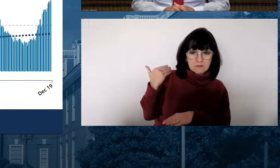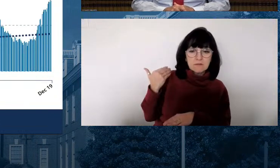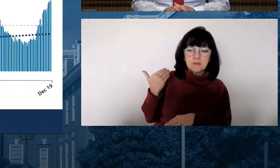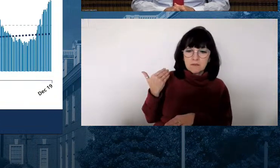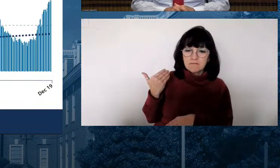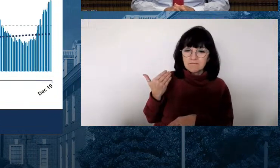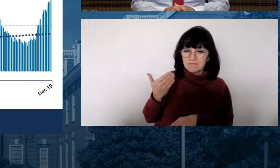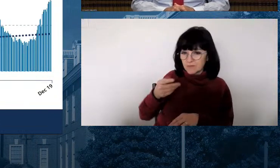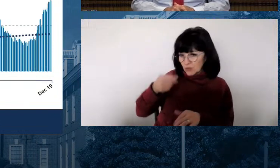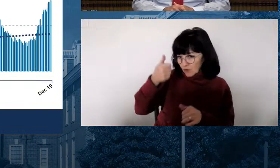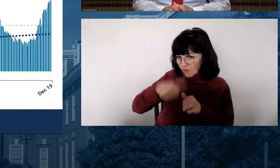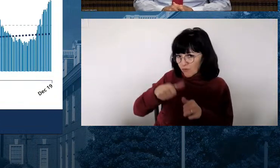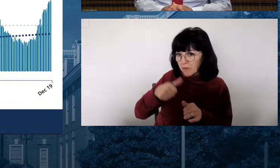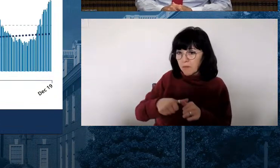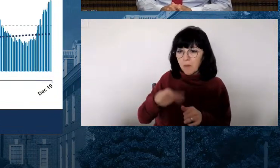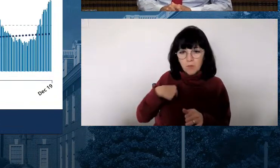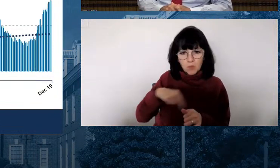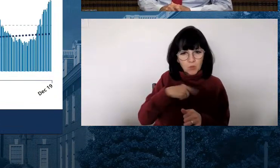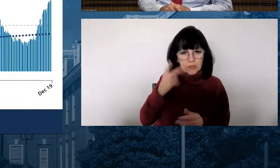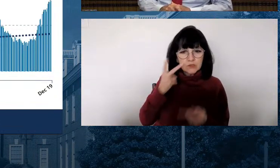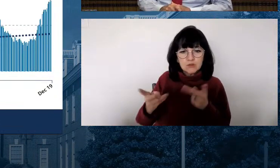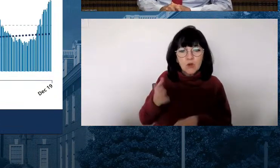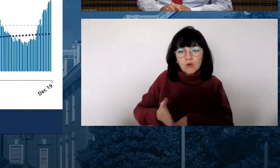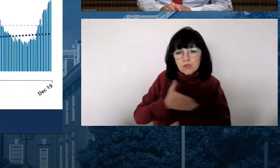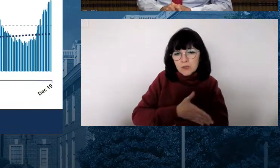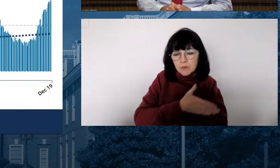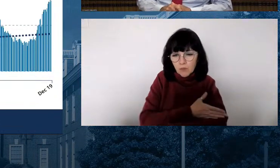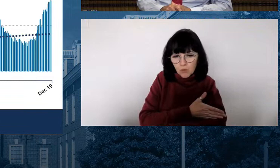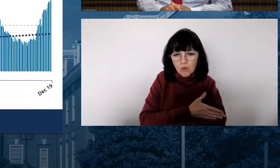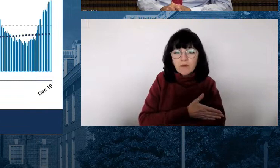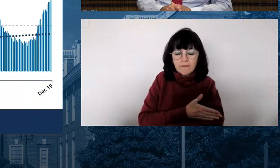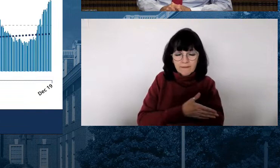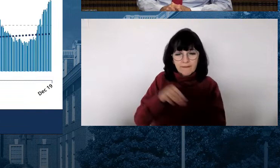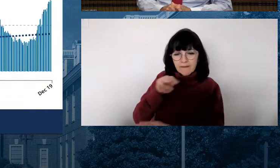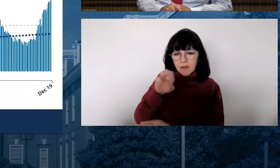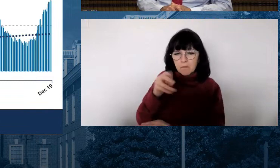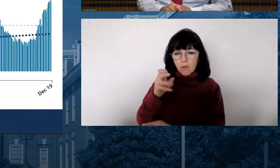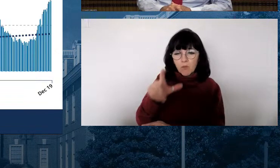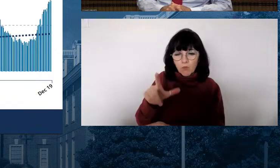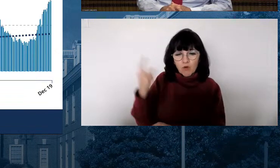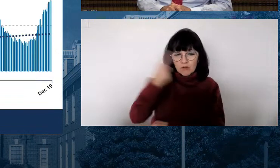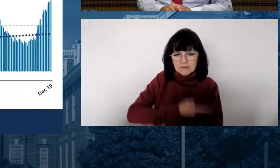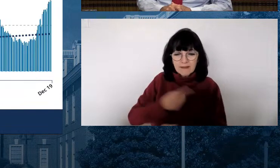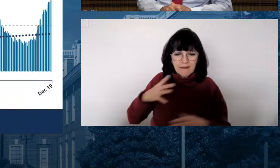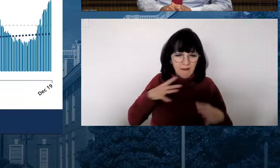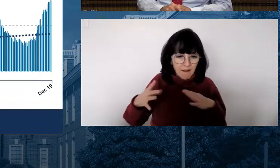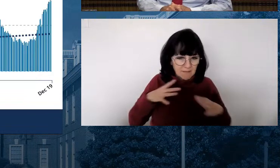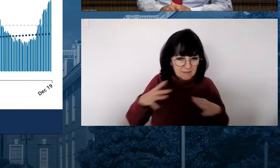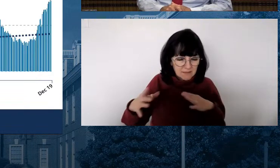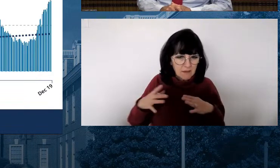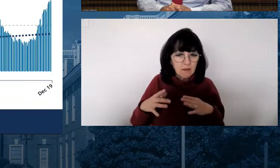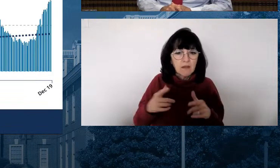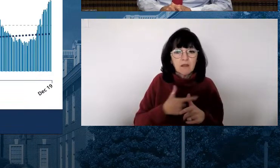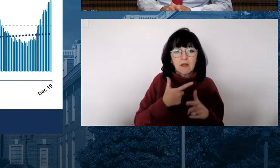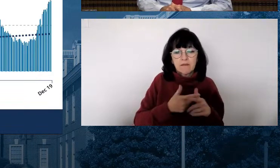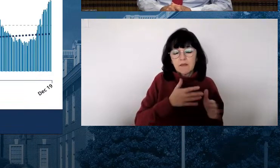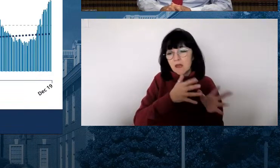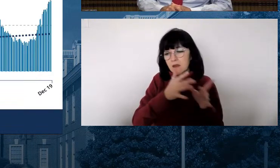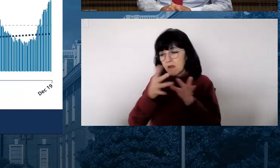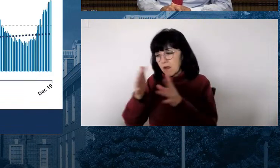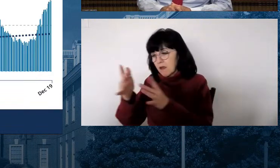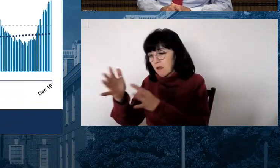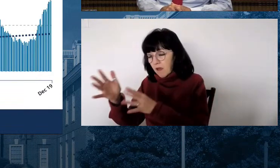as I remember, getting better all the way through the summer. And then again, we got the post-Thanksgiving